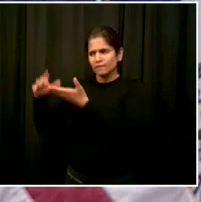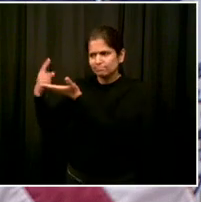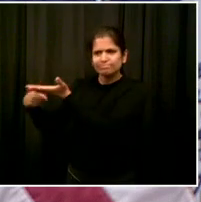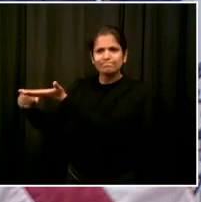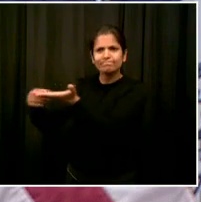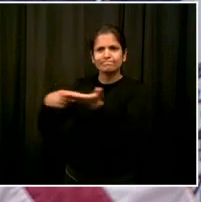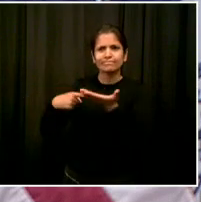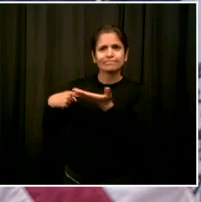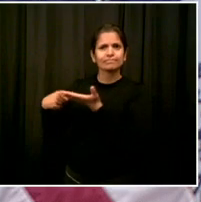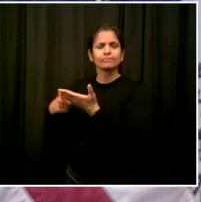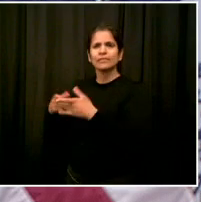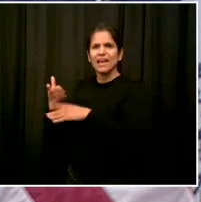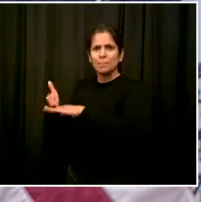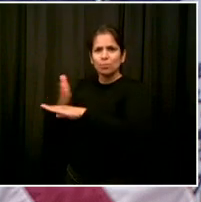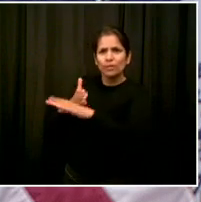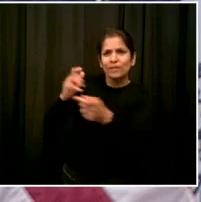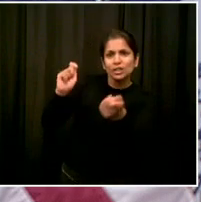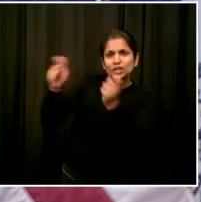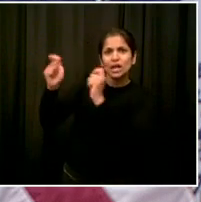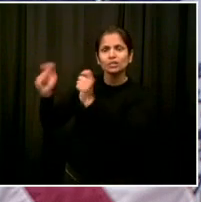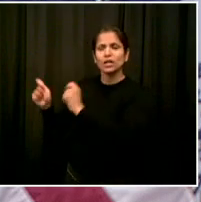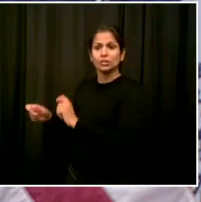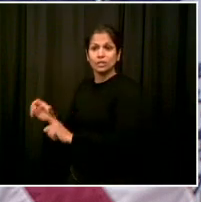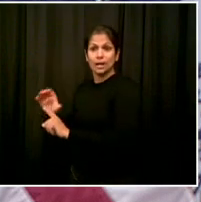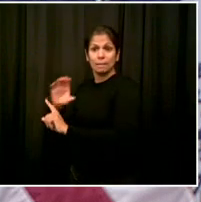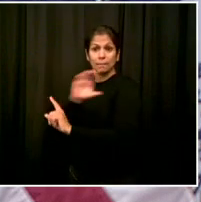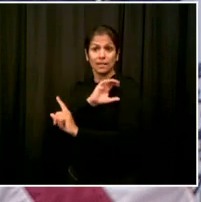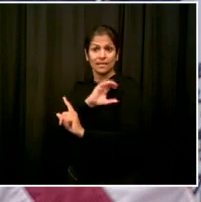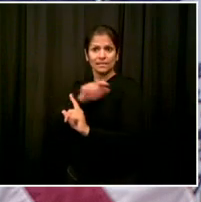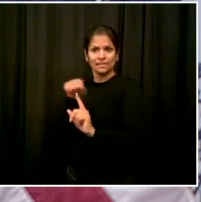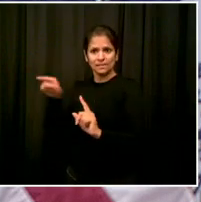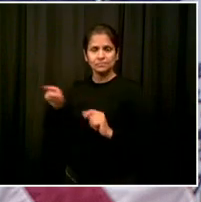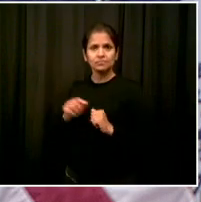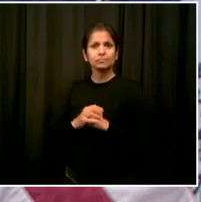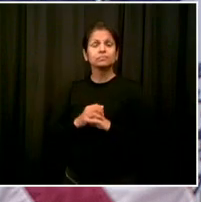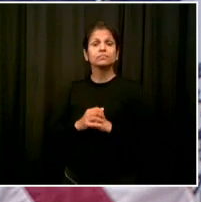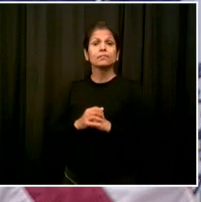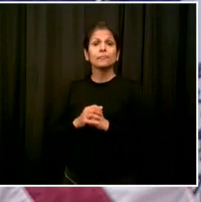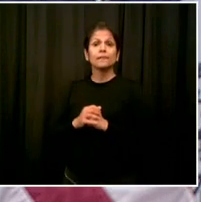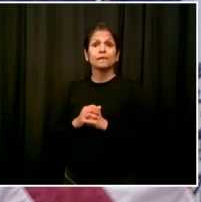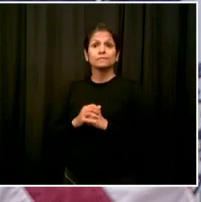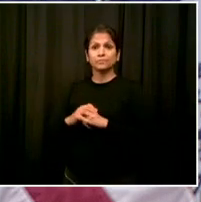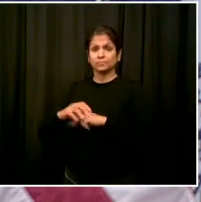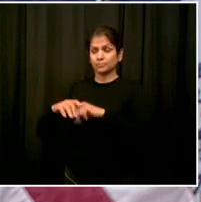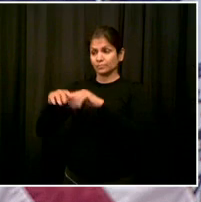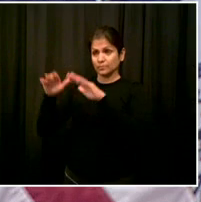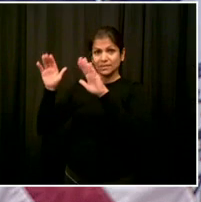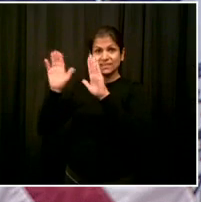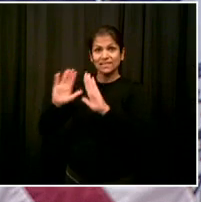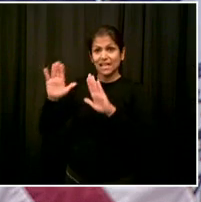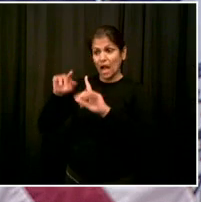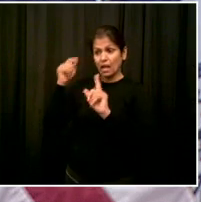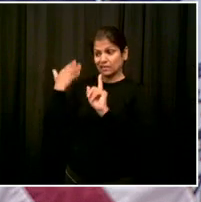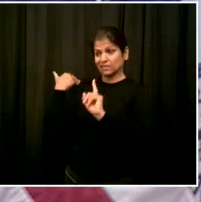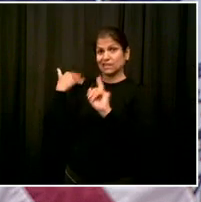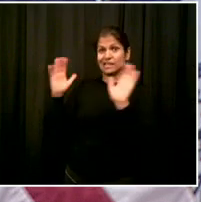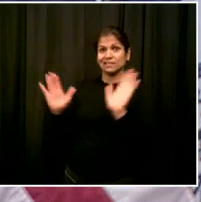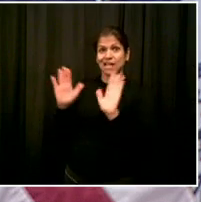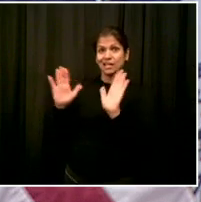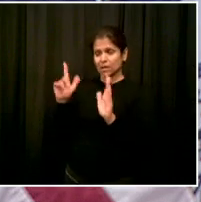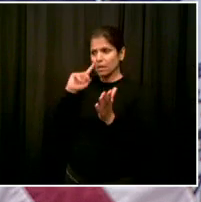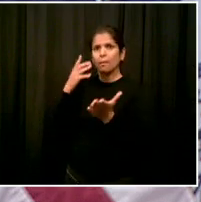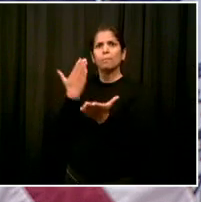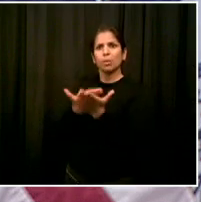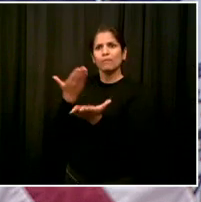think Sunday bears witness to this, Duncan. I think it's really important. Absolutely unacceptable that an officer used a